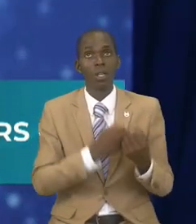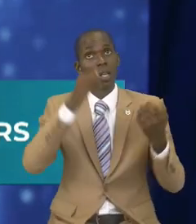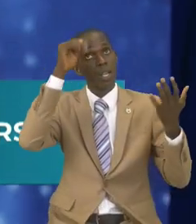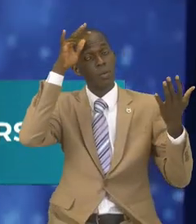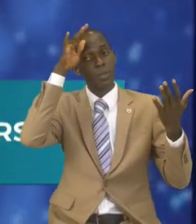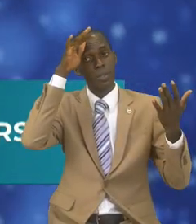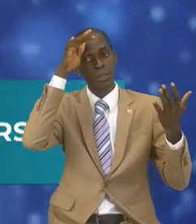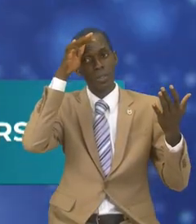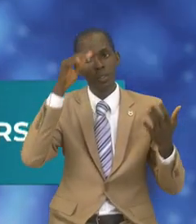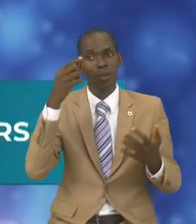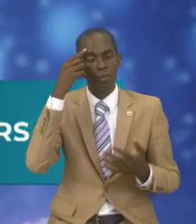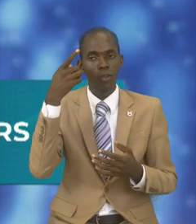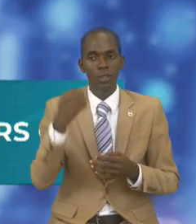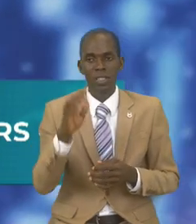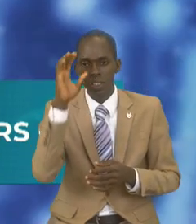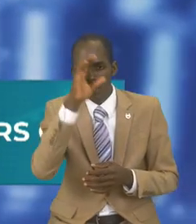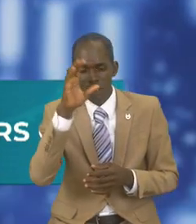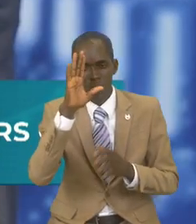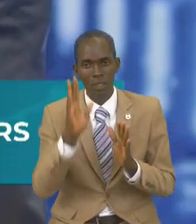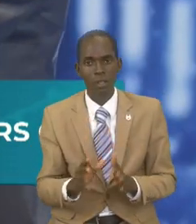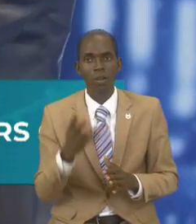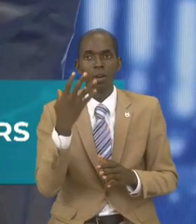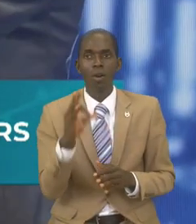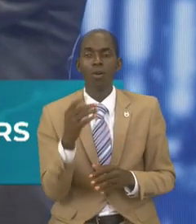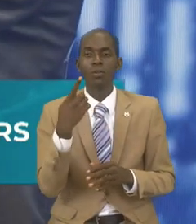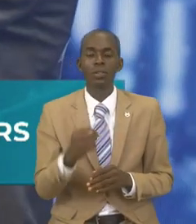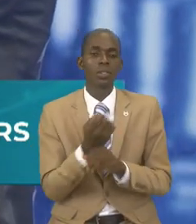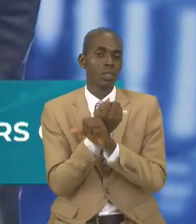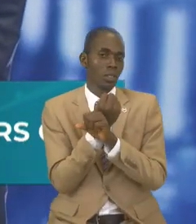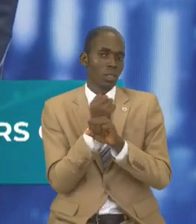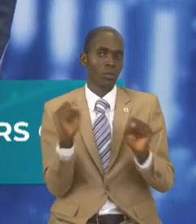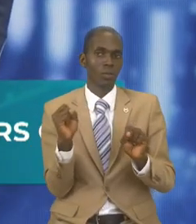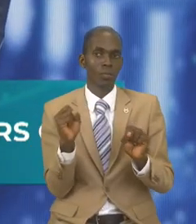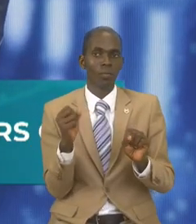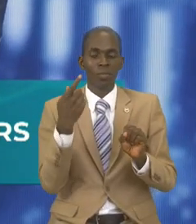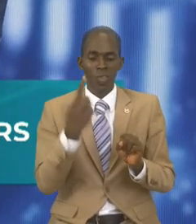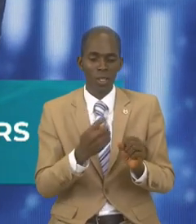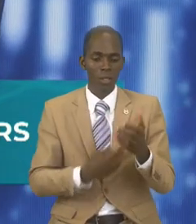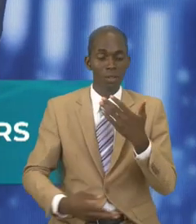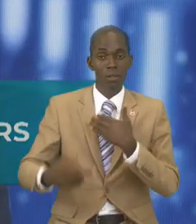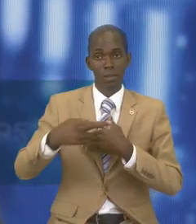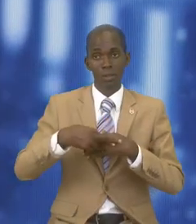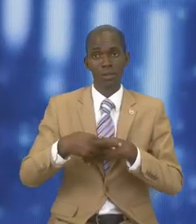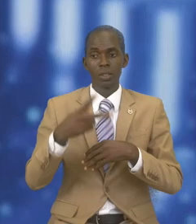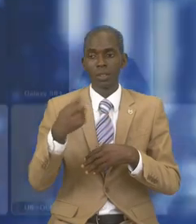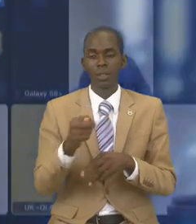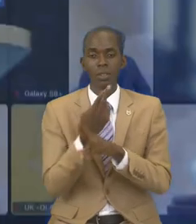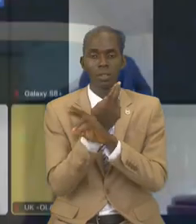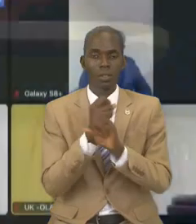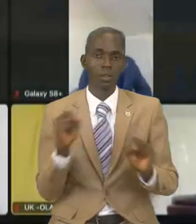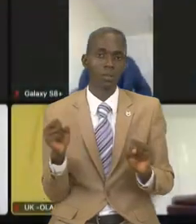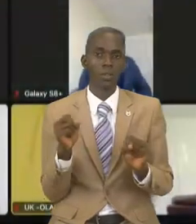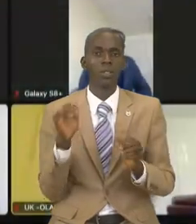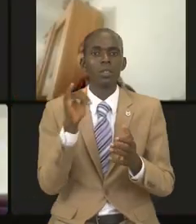expectation for the seekers of the salvation, the restoration, the redemption